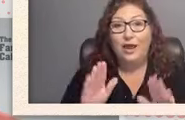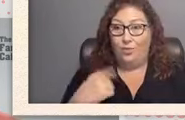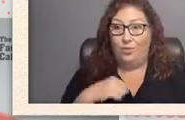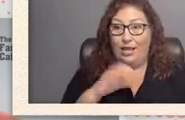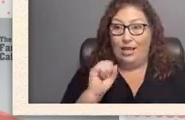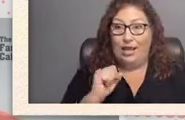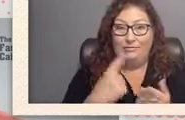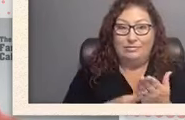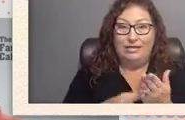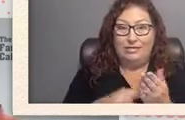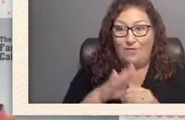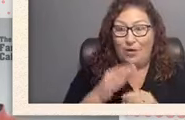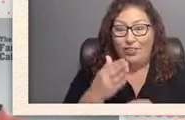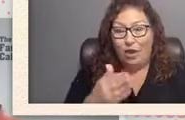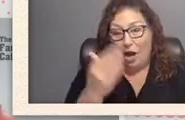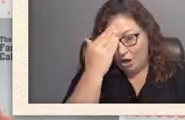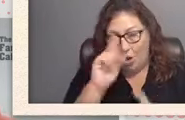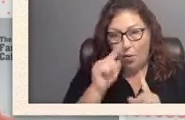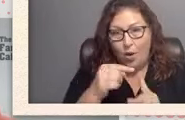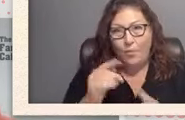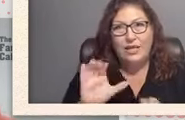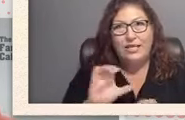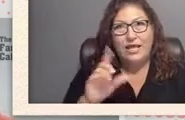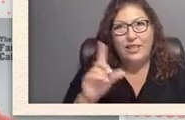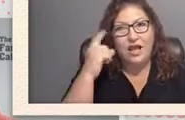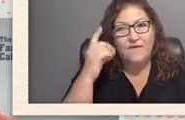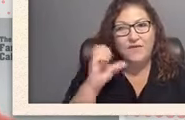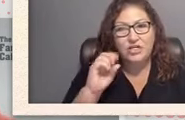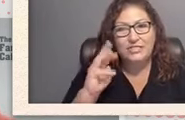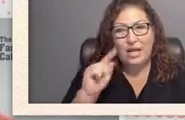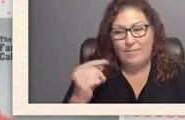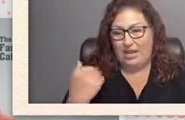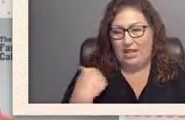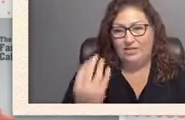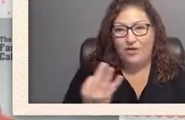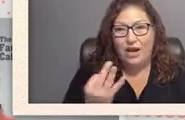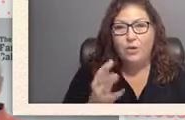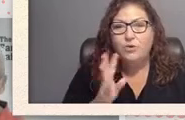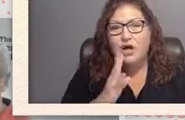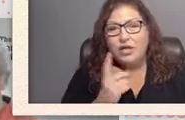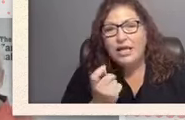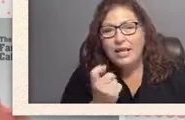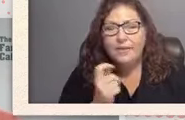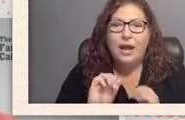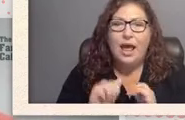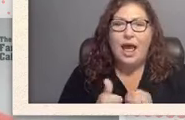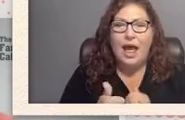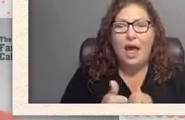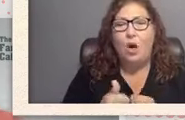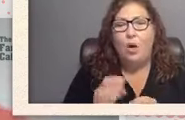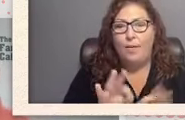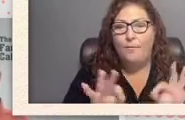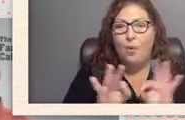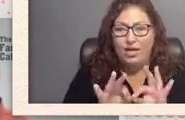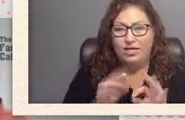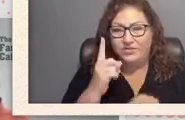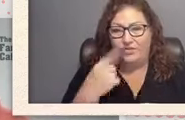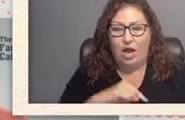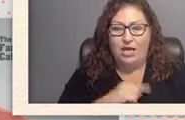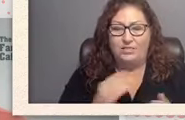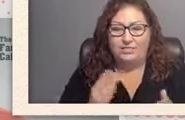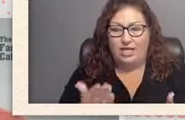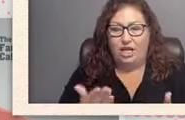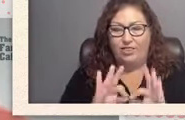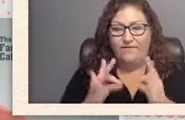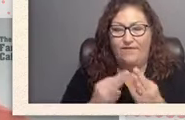when we did the Governor's Summit back on Friday, we talked a little bit about how important it is for us here at the Family Cafe